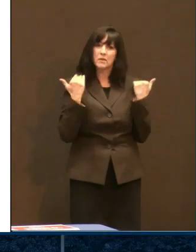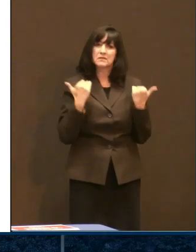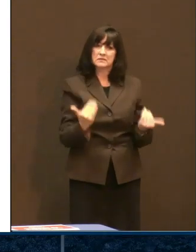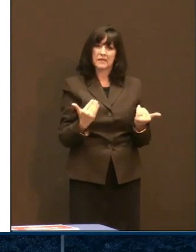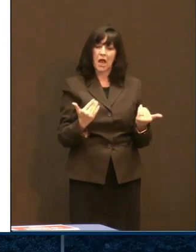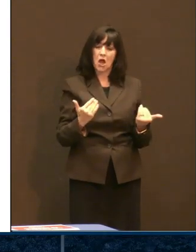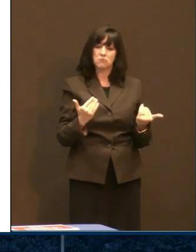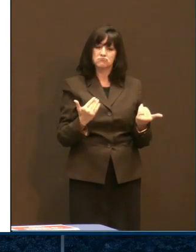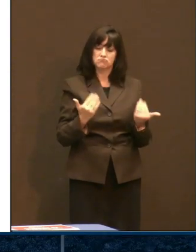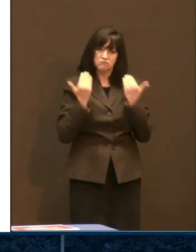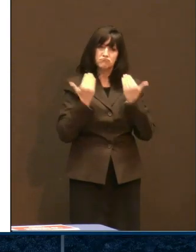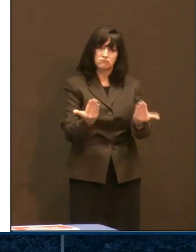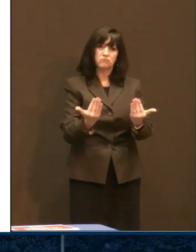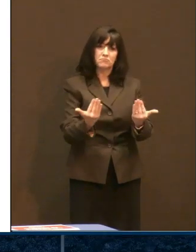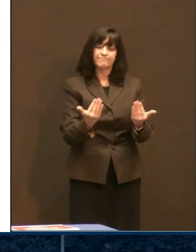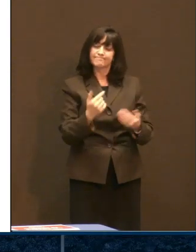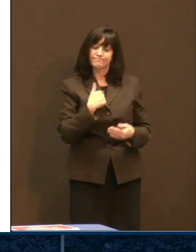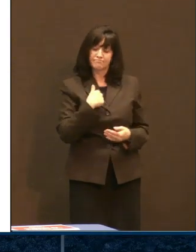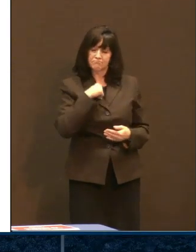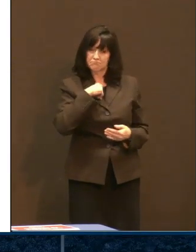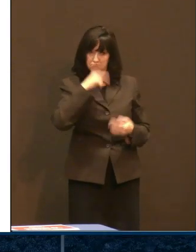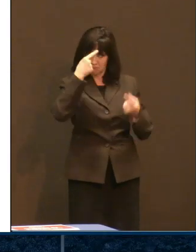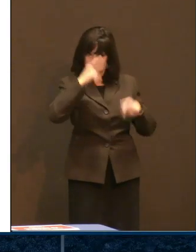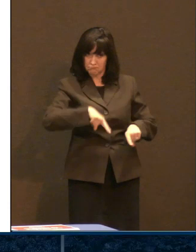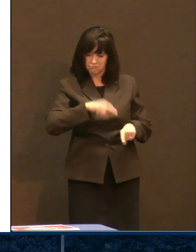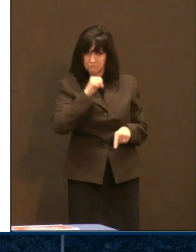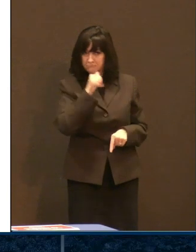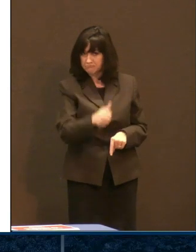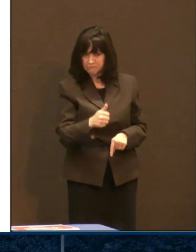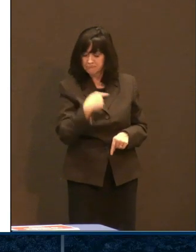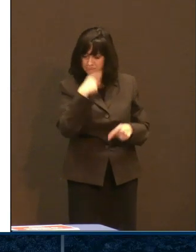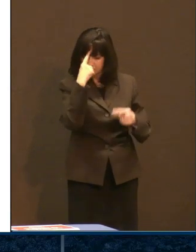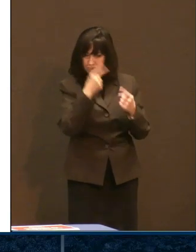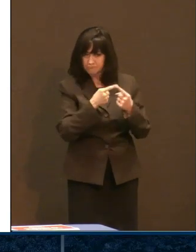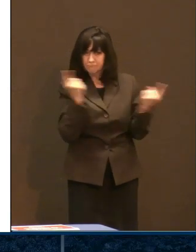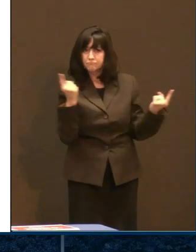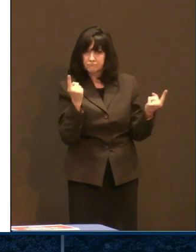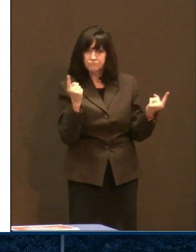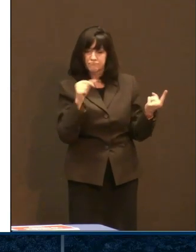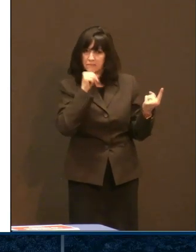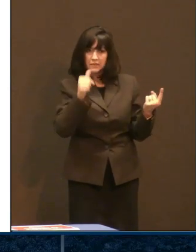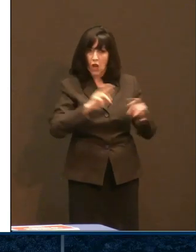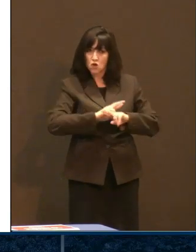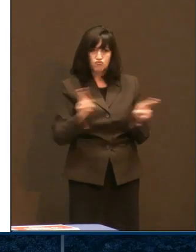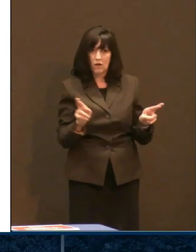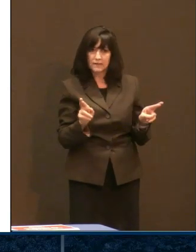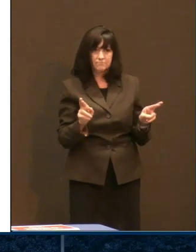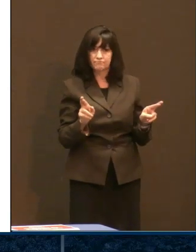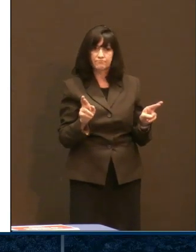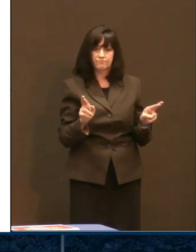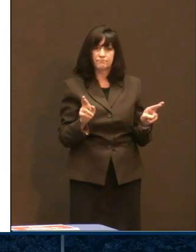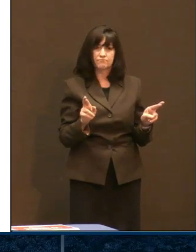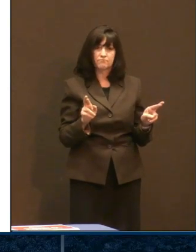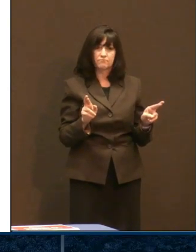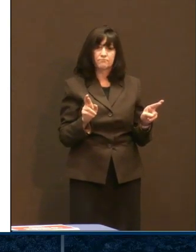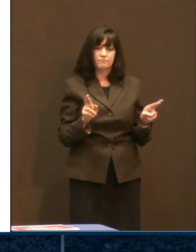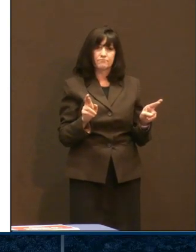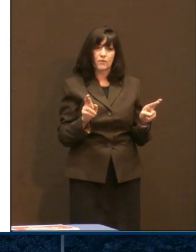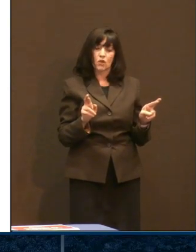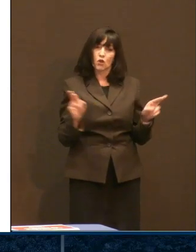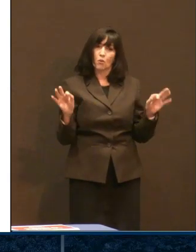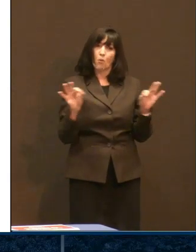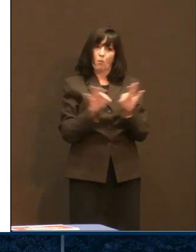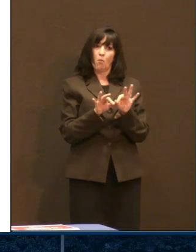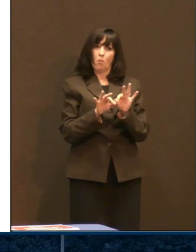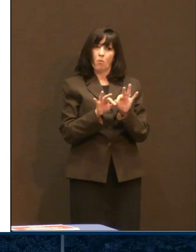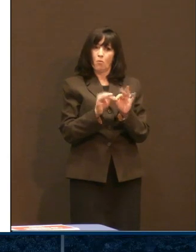at and maybe not relied on so much, and that's what we're saying today. But we do need to get to and the other thing that's a